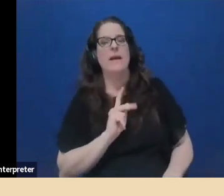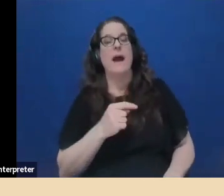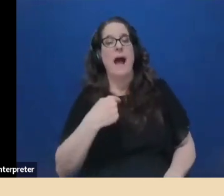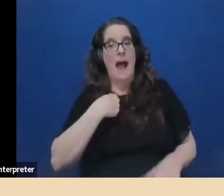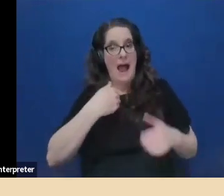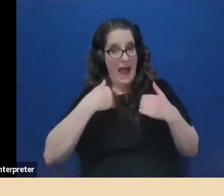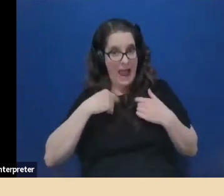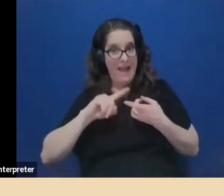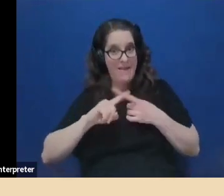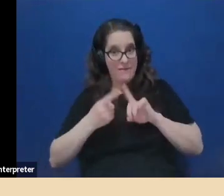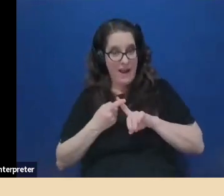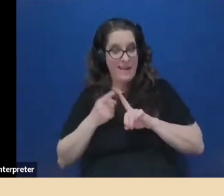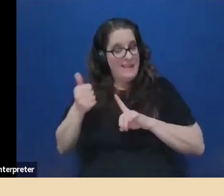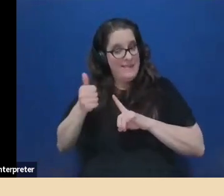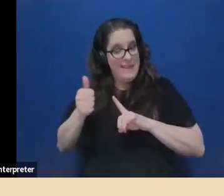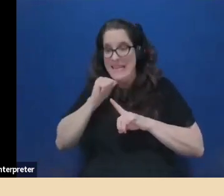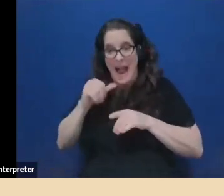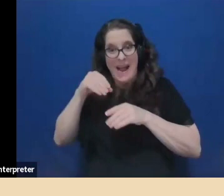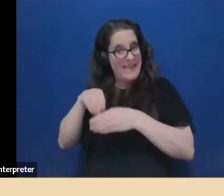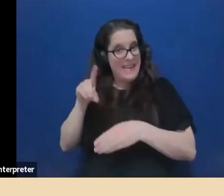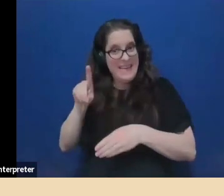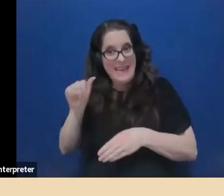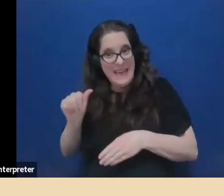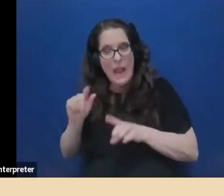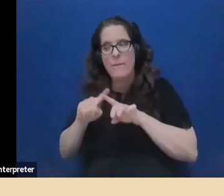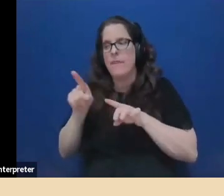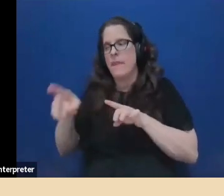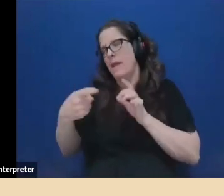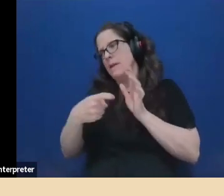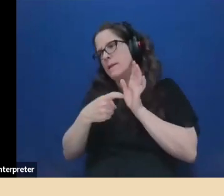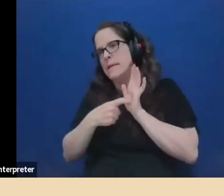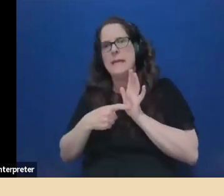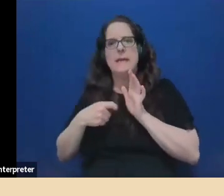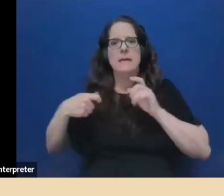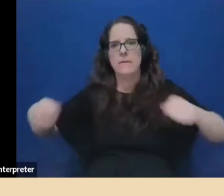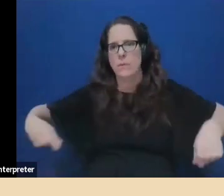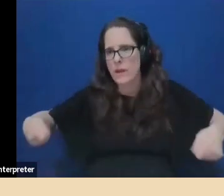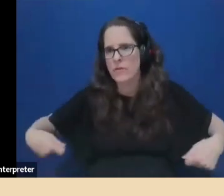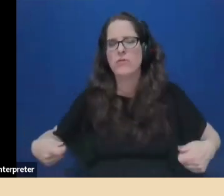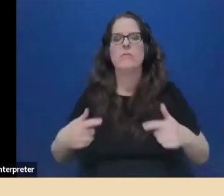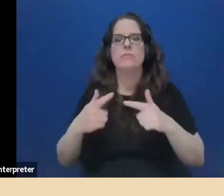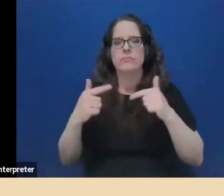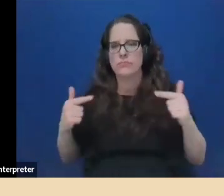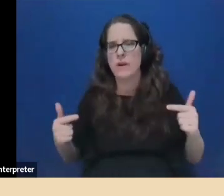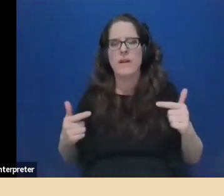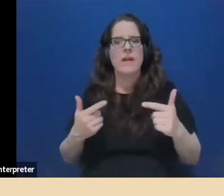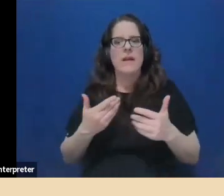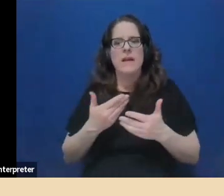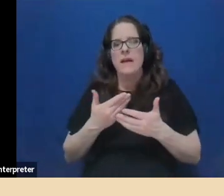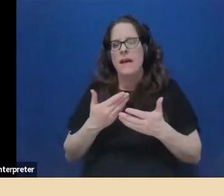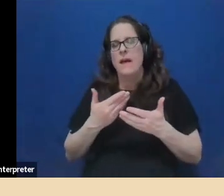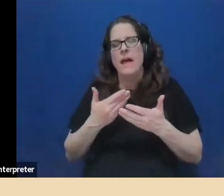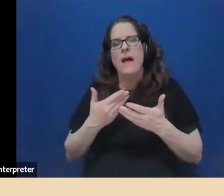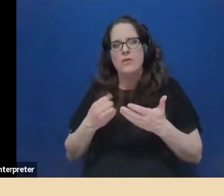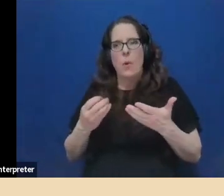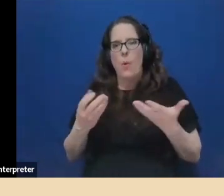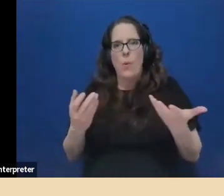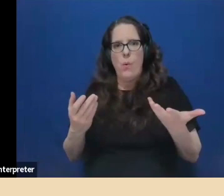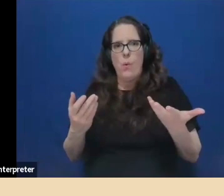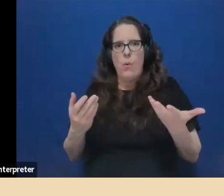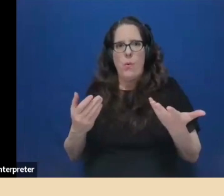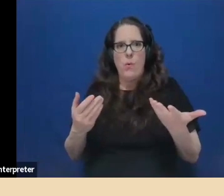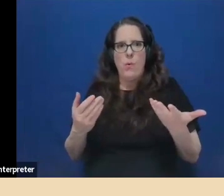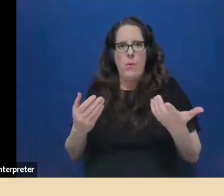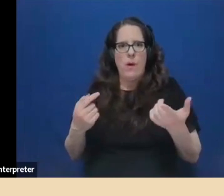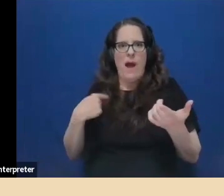not in DDA but need like motorized wheelchair and those devices that help a quadriplegic. And I would never go here